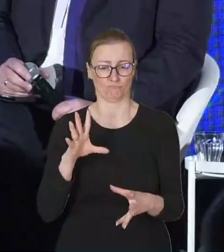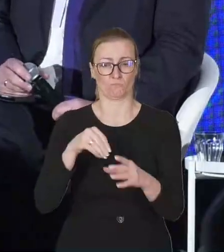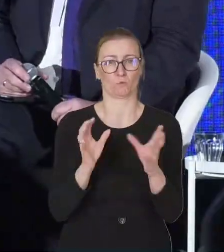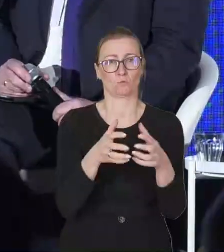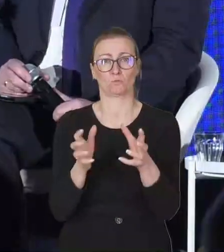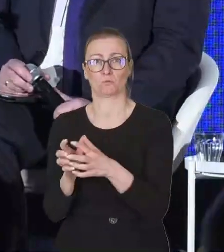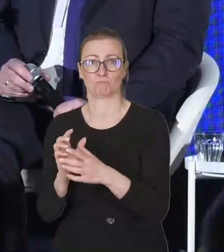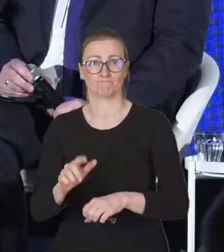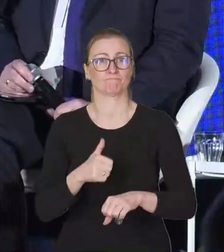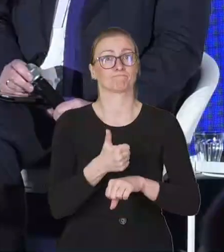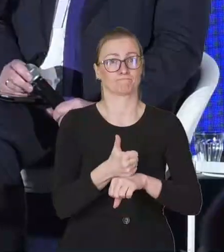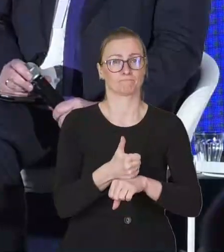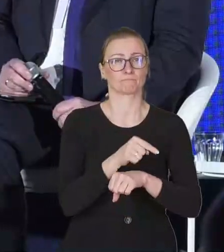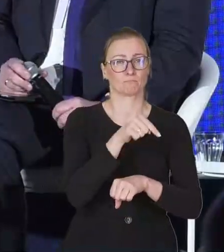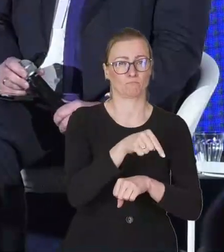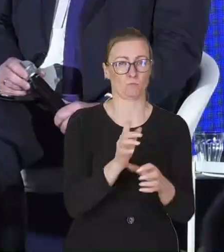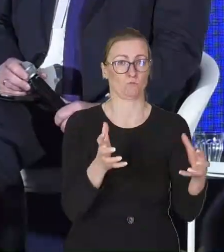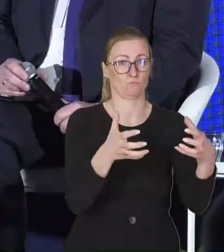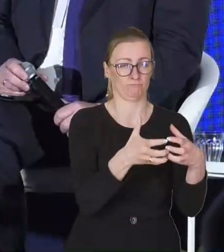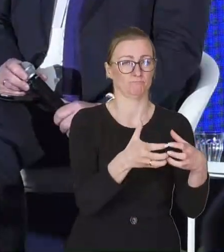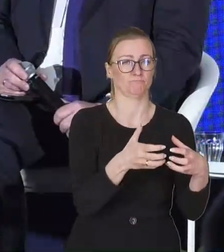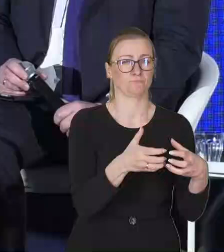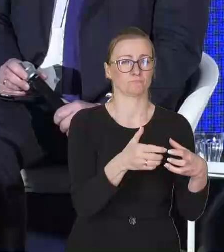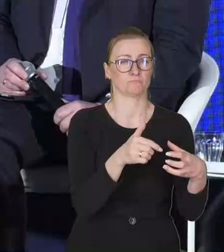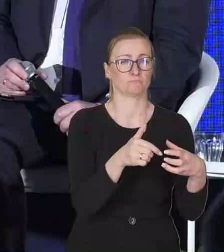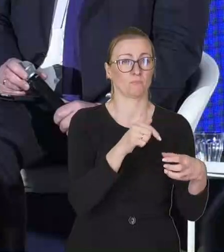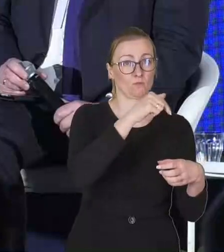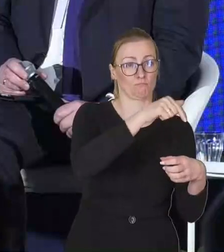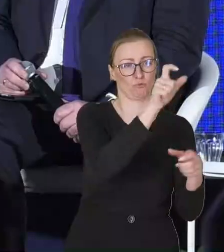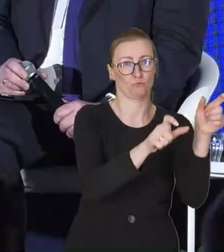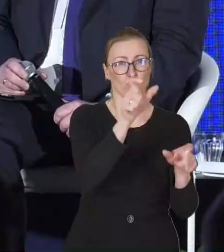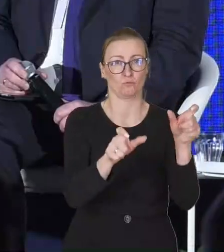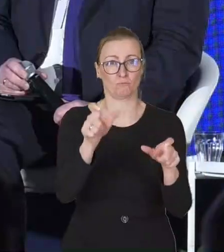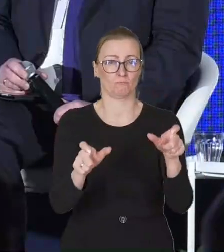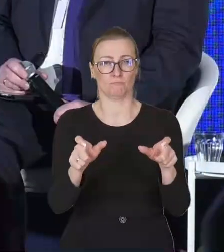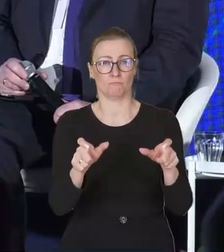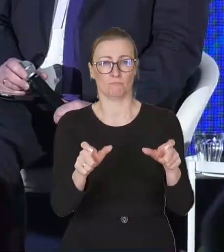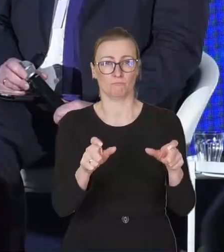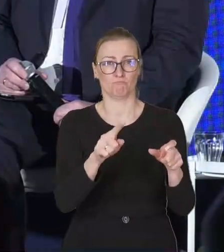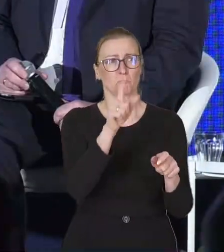people that represent all our different parts and also international.